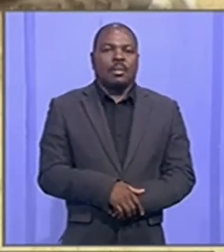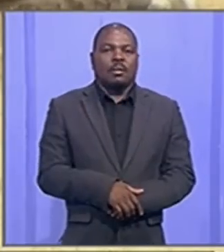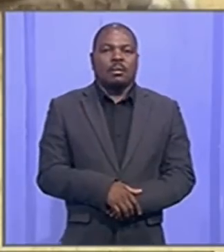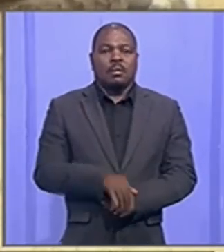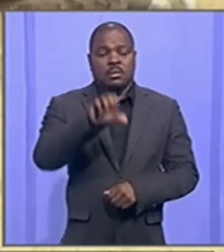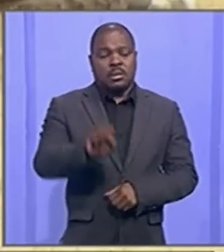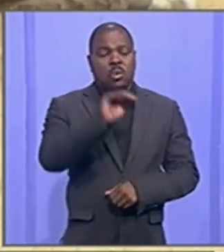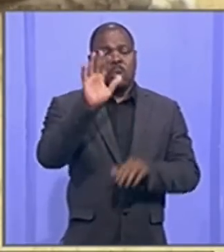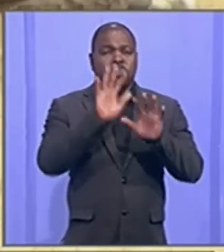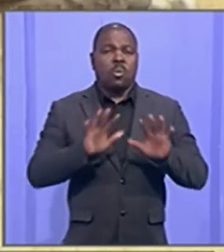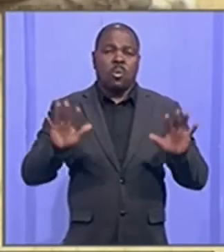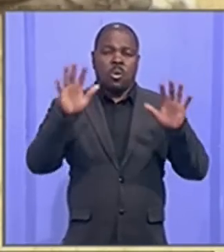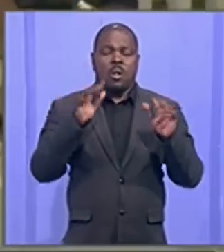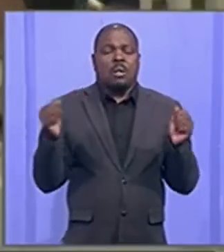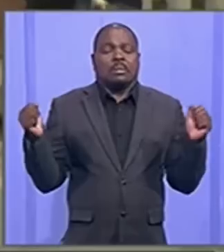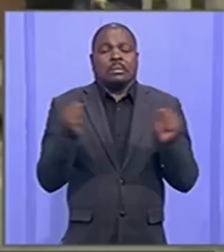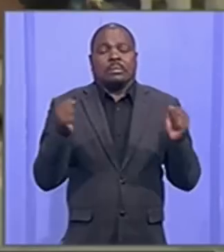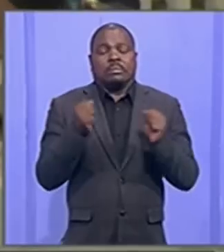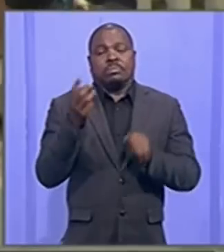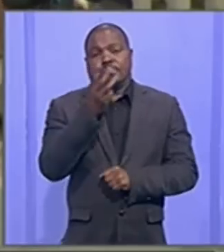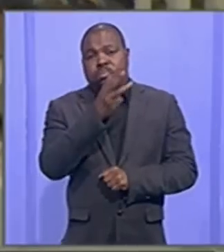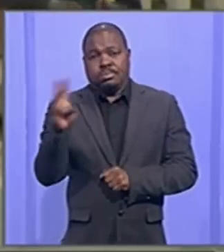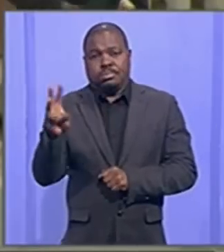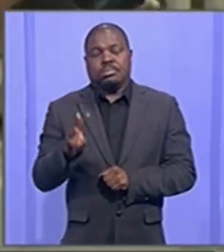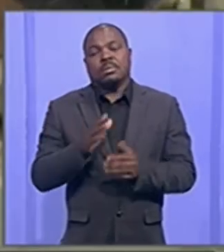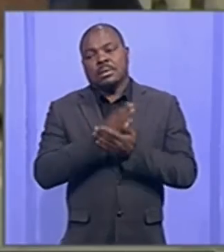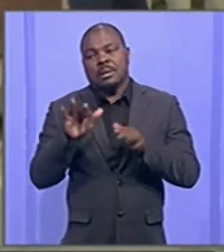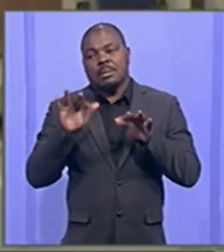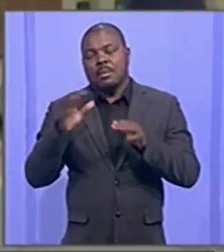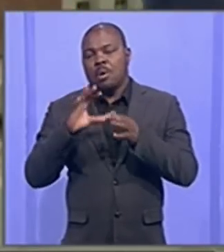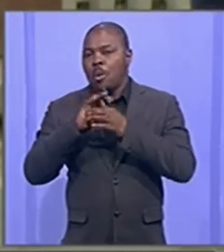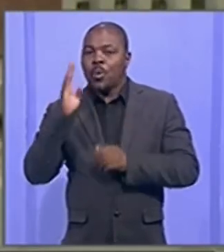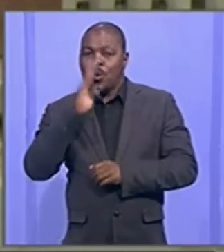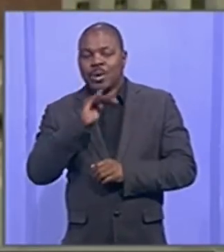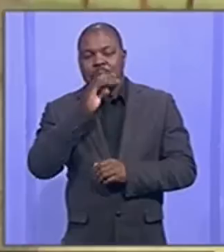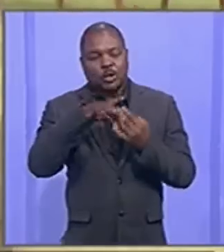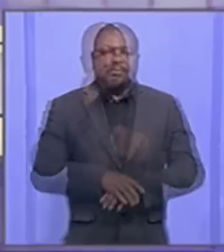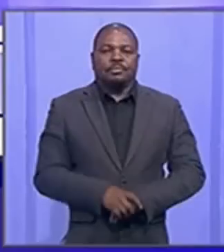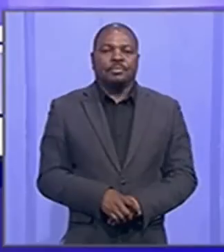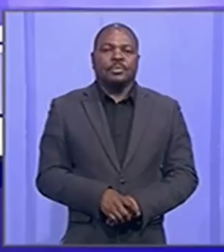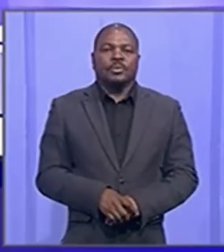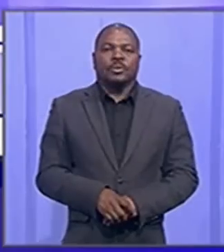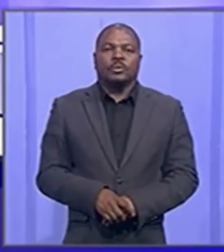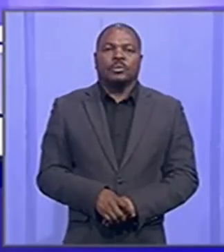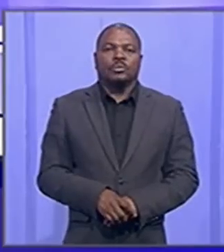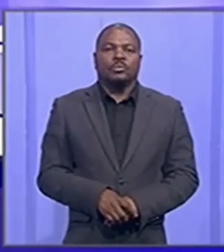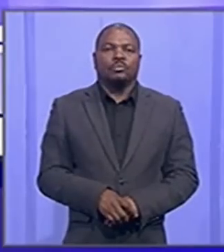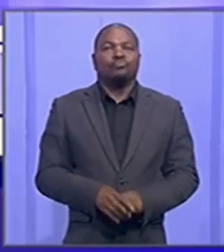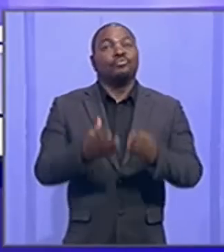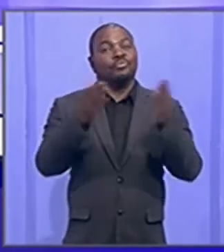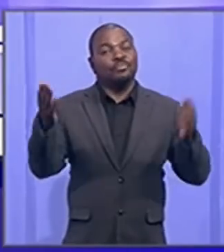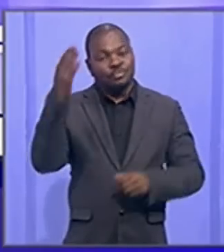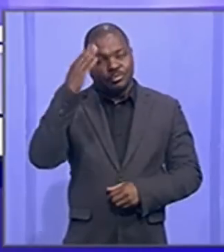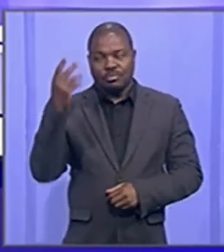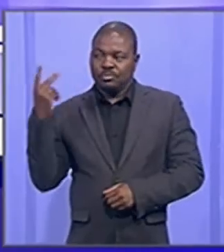ge naga e temogela boemo bja boso bja motonyo o maatla bao ba hlokago magae ga bana kgetho mebileng ya Limpopo. Beshun Tobela